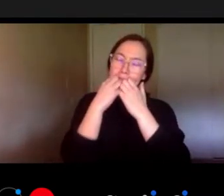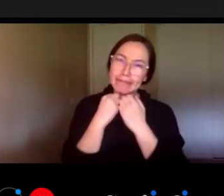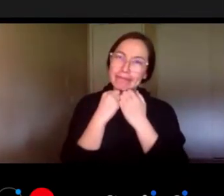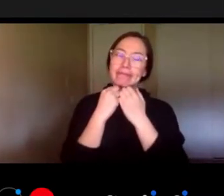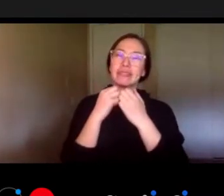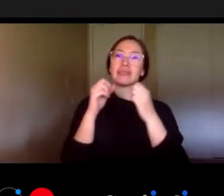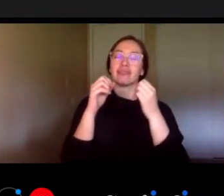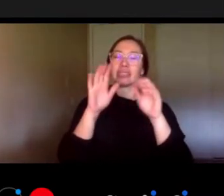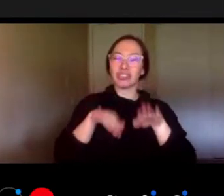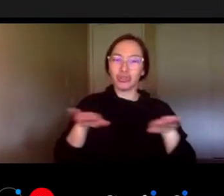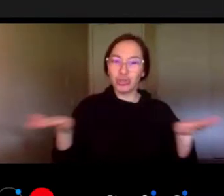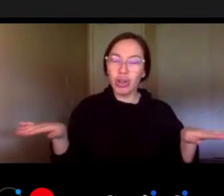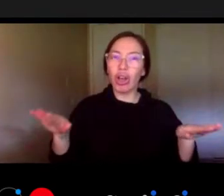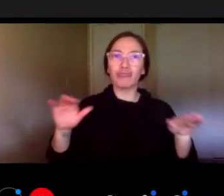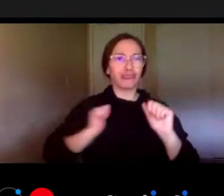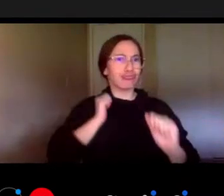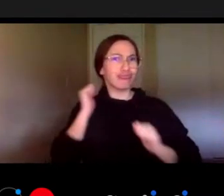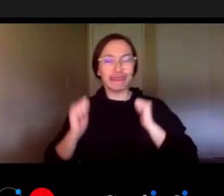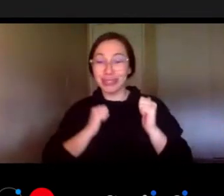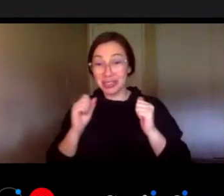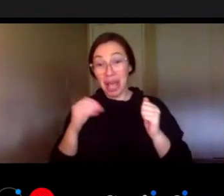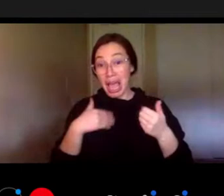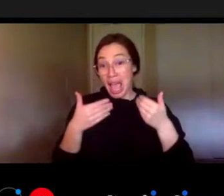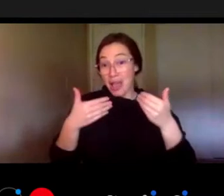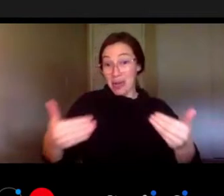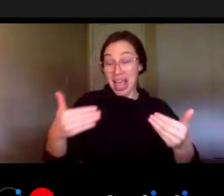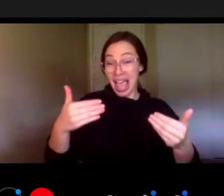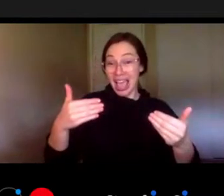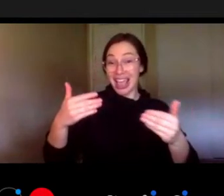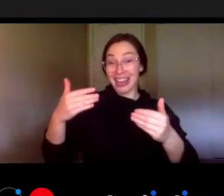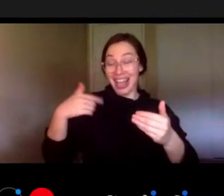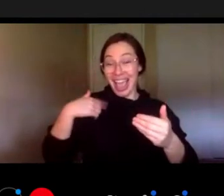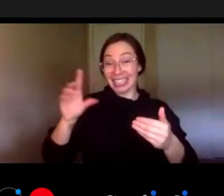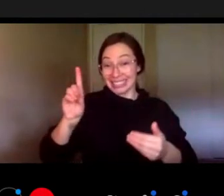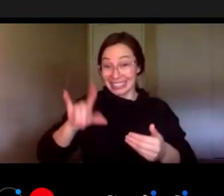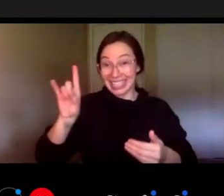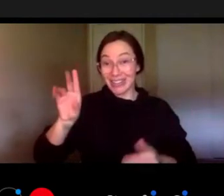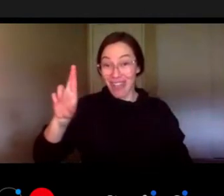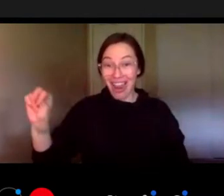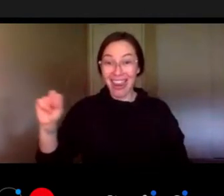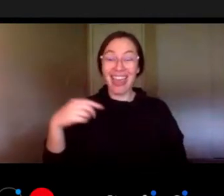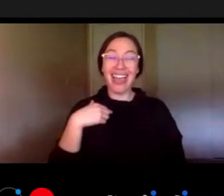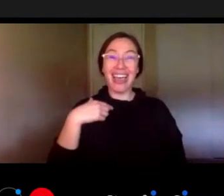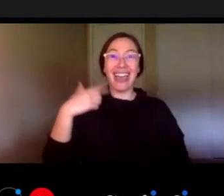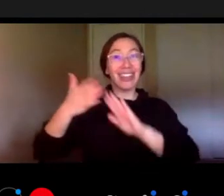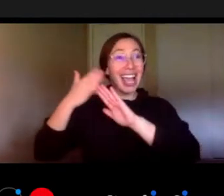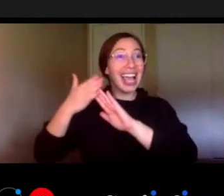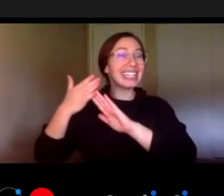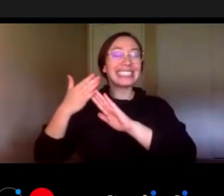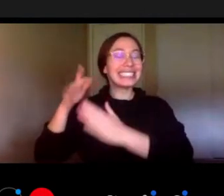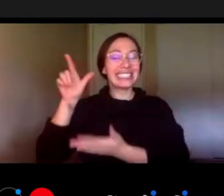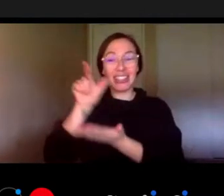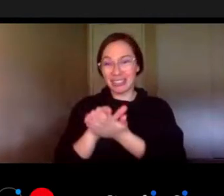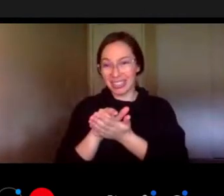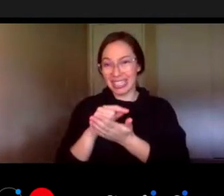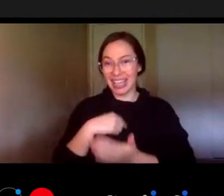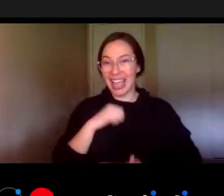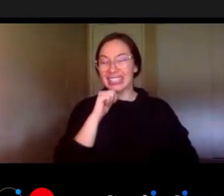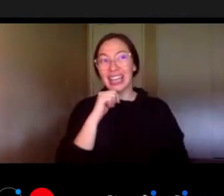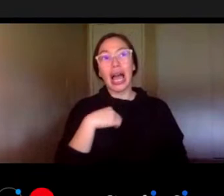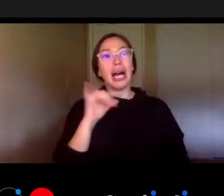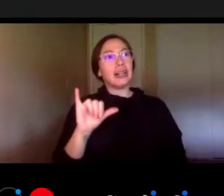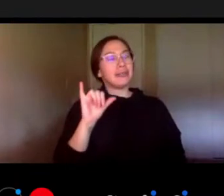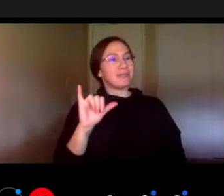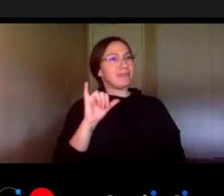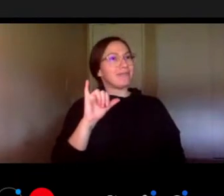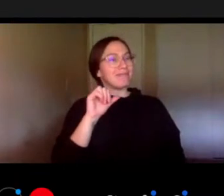kids and goes out of their way. And so I ran and I lost. And I didn't realize how much I really wanted to